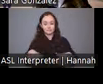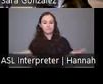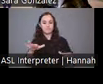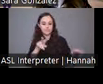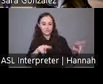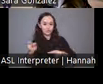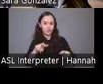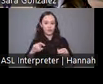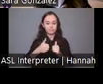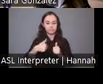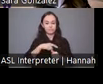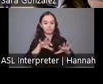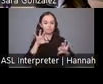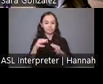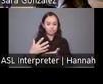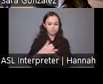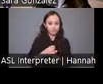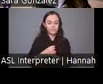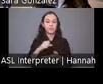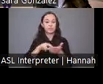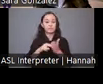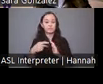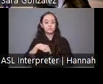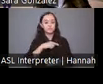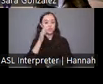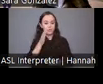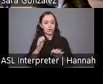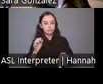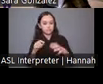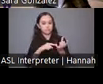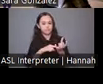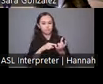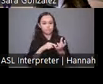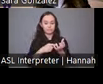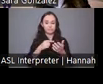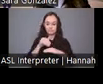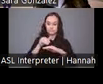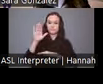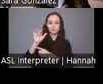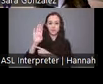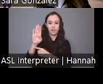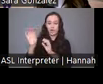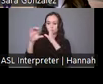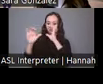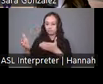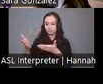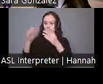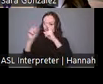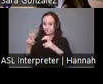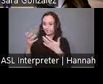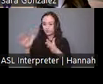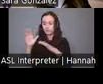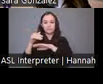provides for infield curation of belongings back into their original provenience after lab analysis and digital documentation.